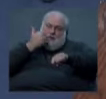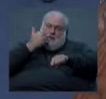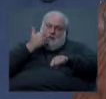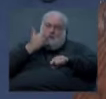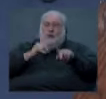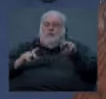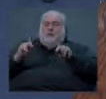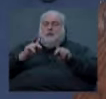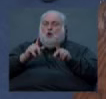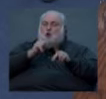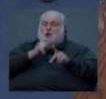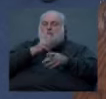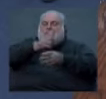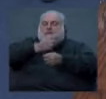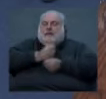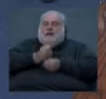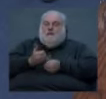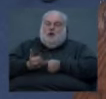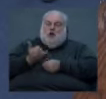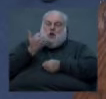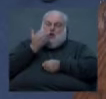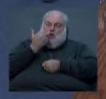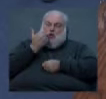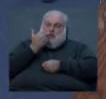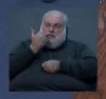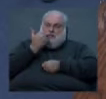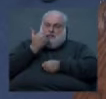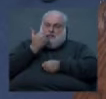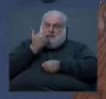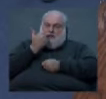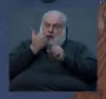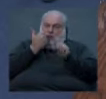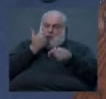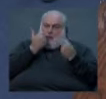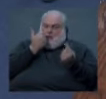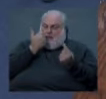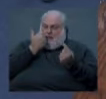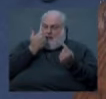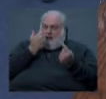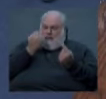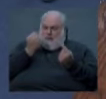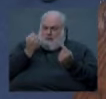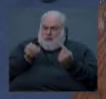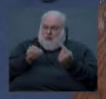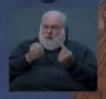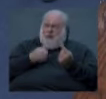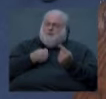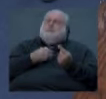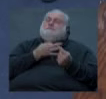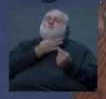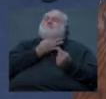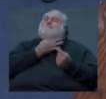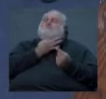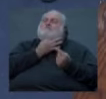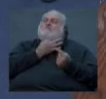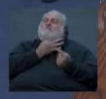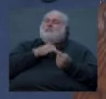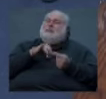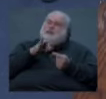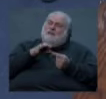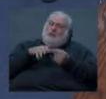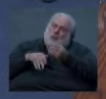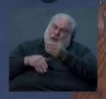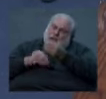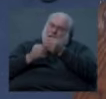takers. And I'm just curious, if you further burden